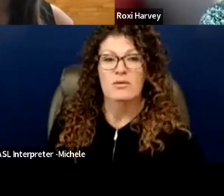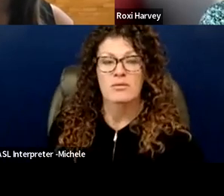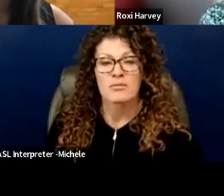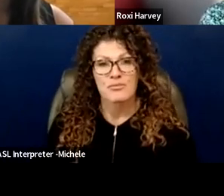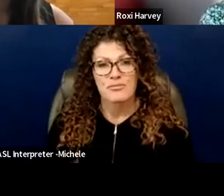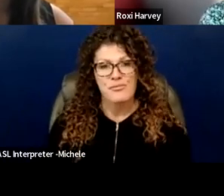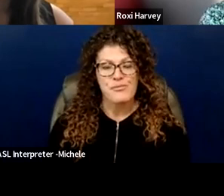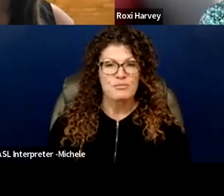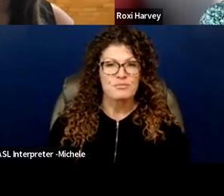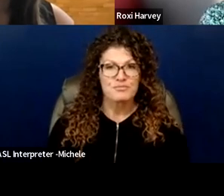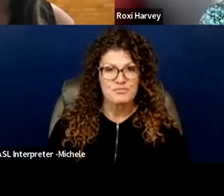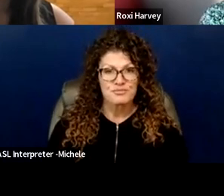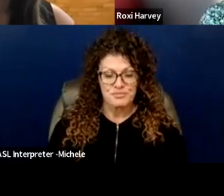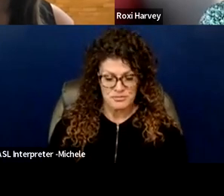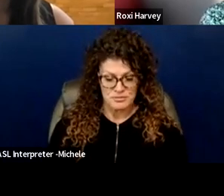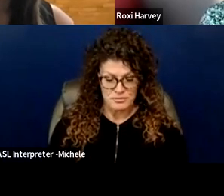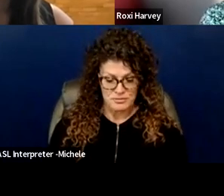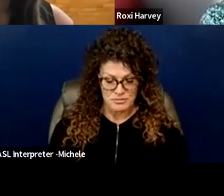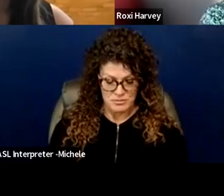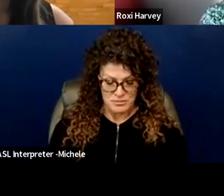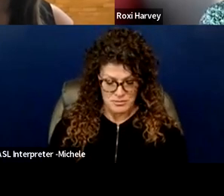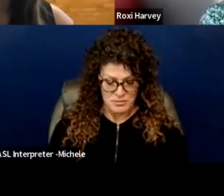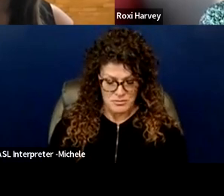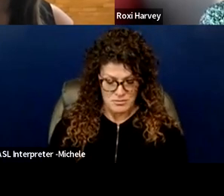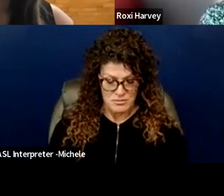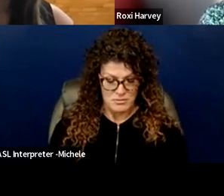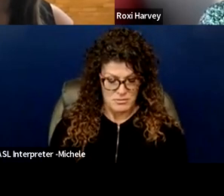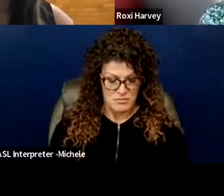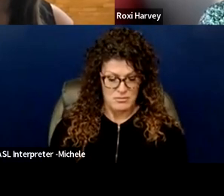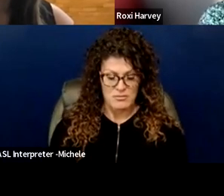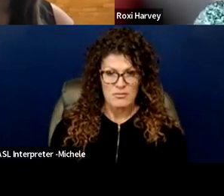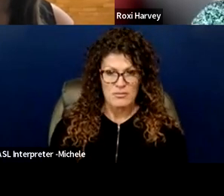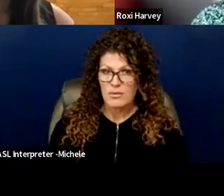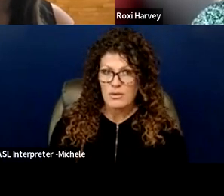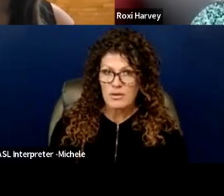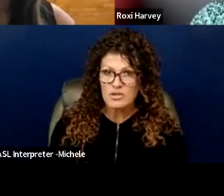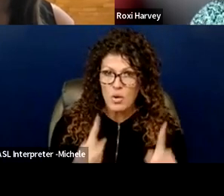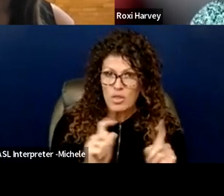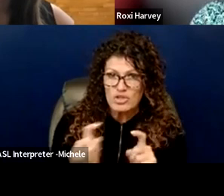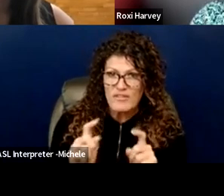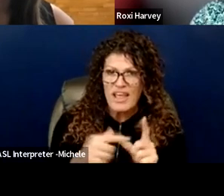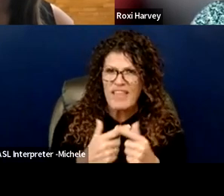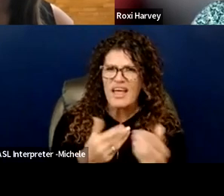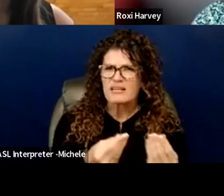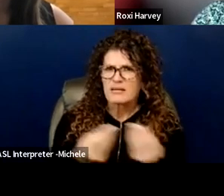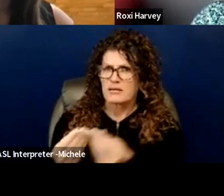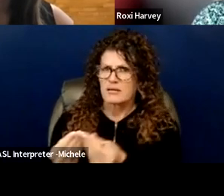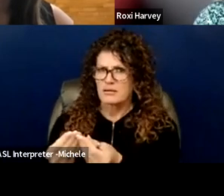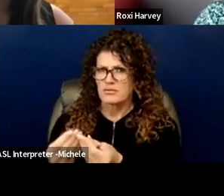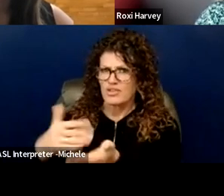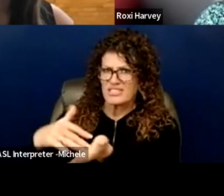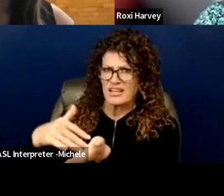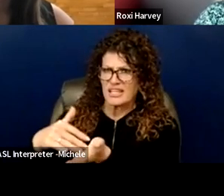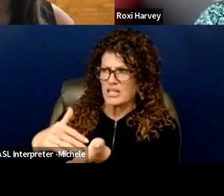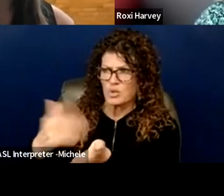I think it's always an important question of the survey is how do you use the information and do the questions then get to the use that you have for it